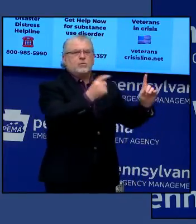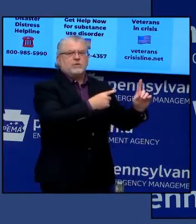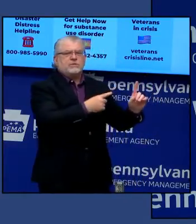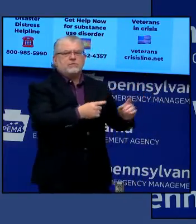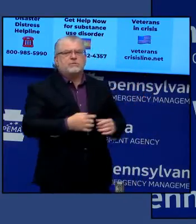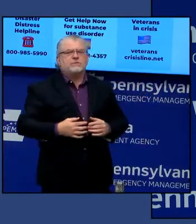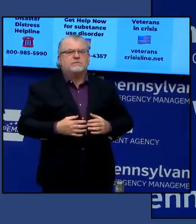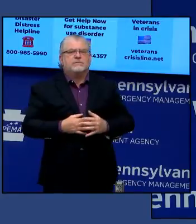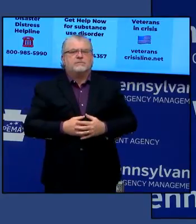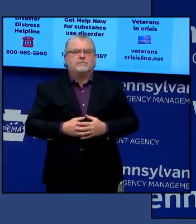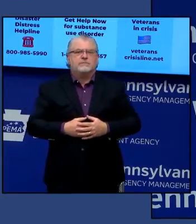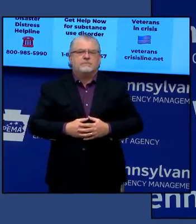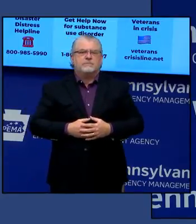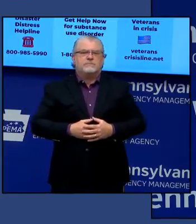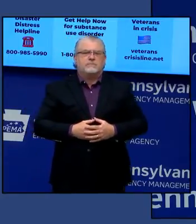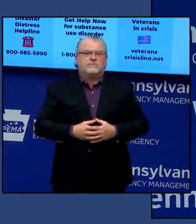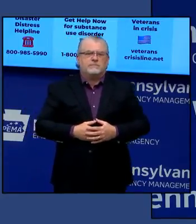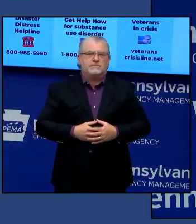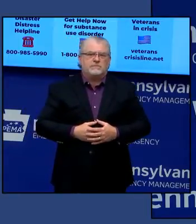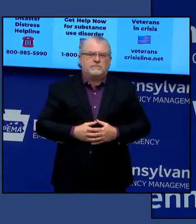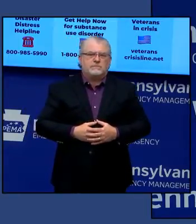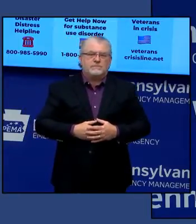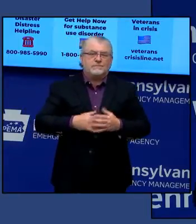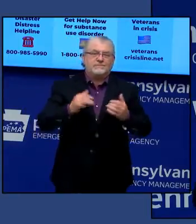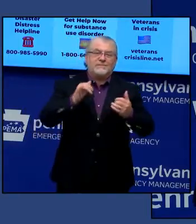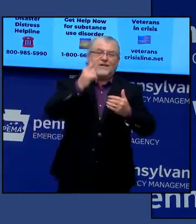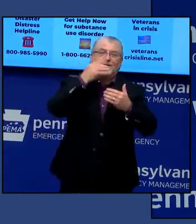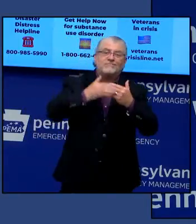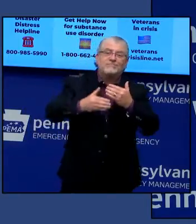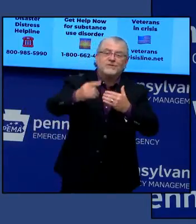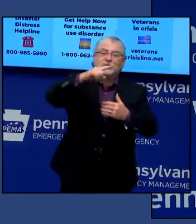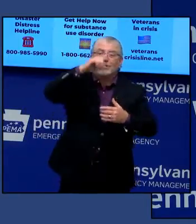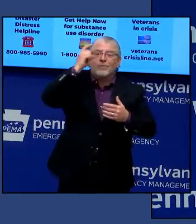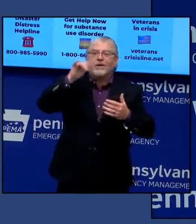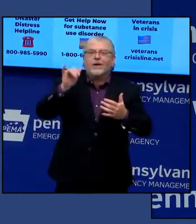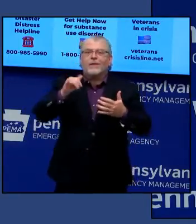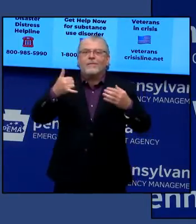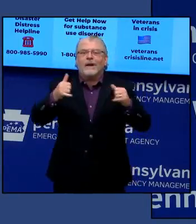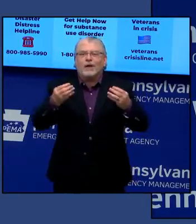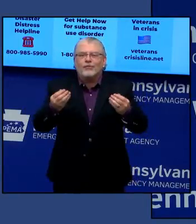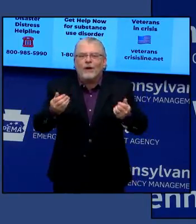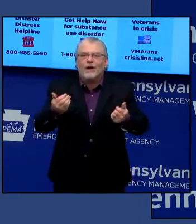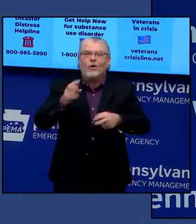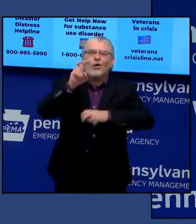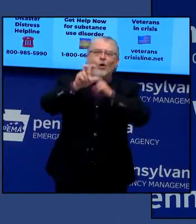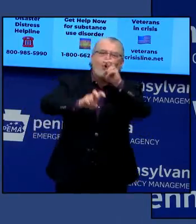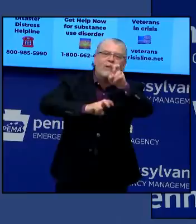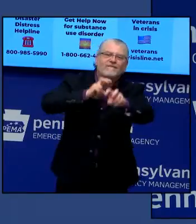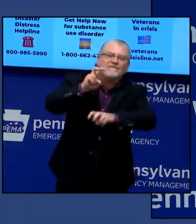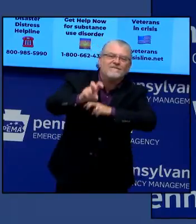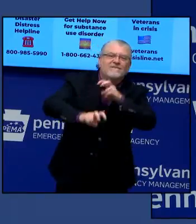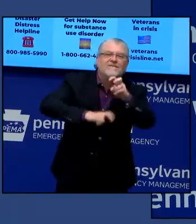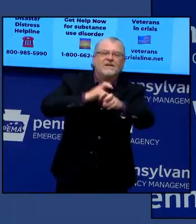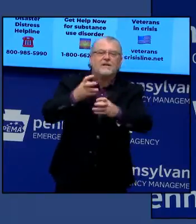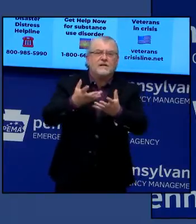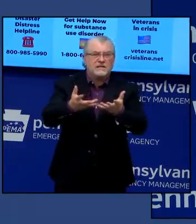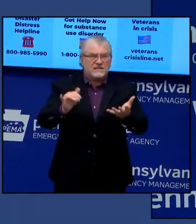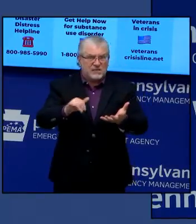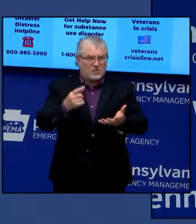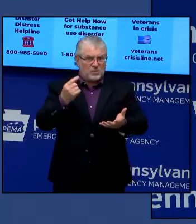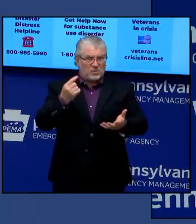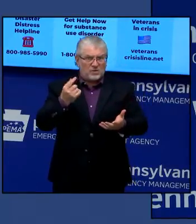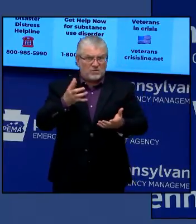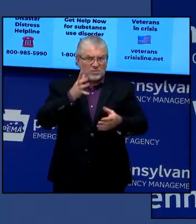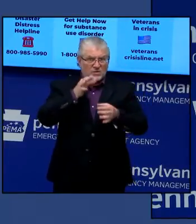social distancing mix in the future? The only thing I would say is I think that it will be a new normal. I think that the idea, and the governor